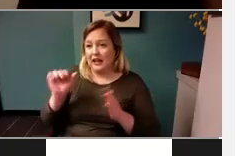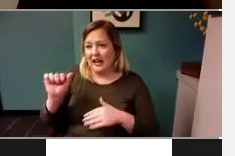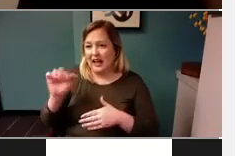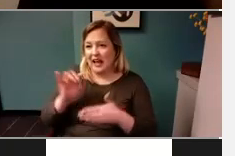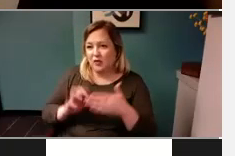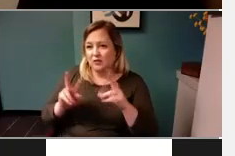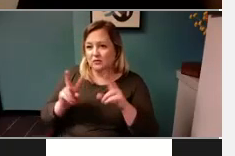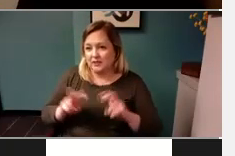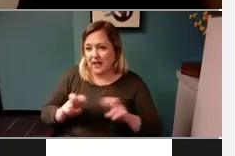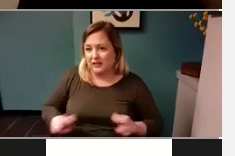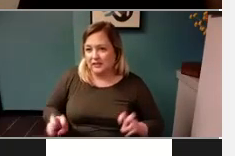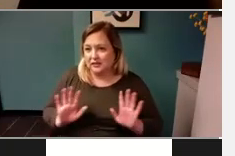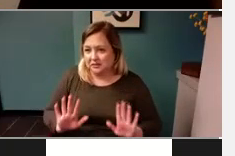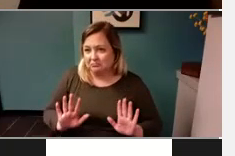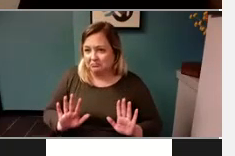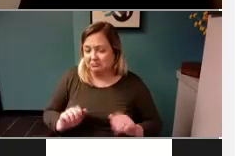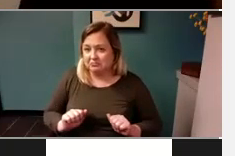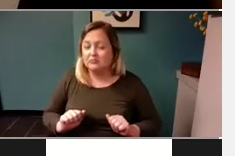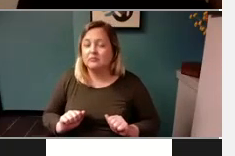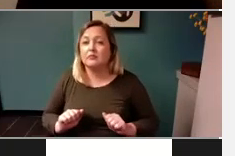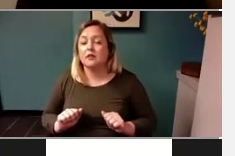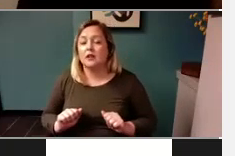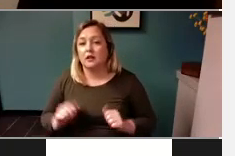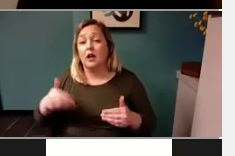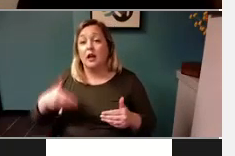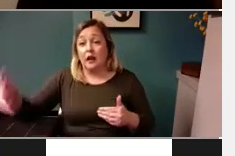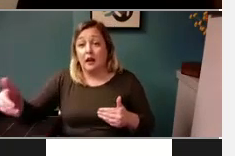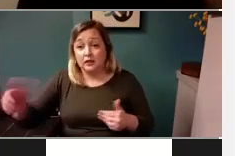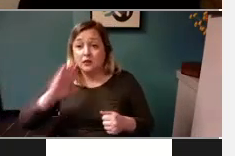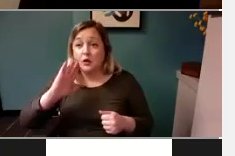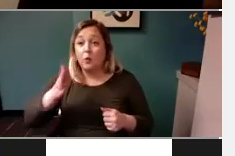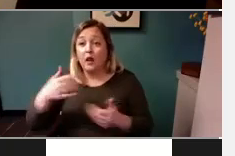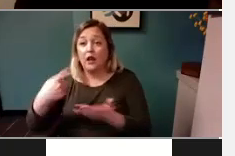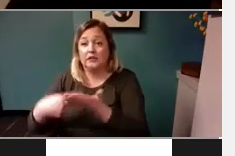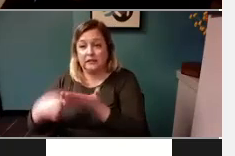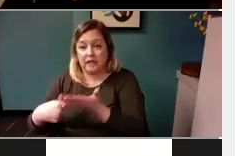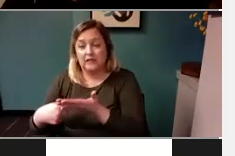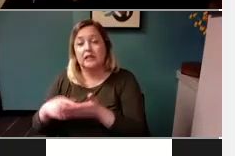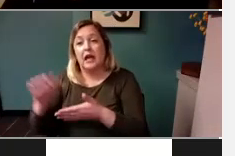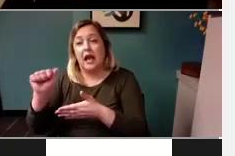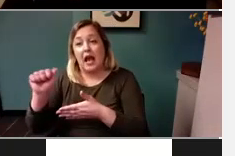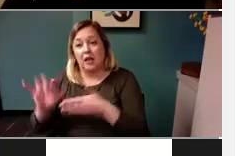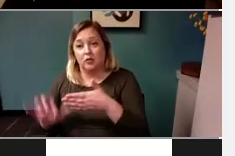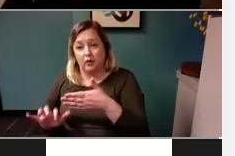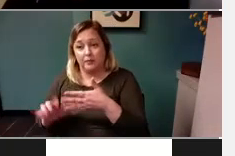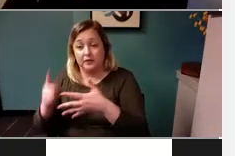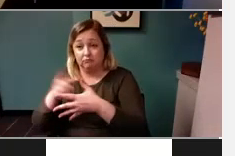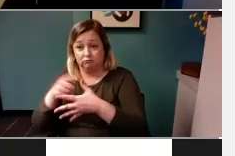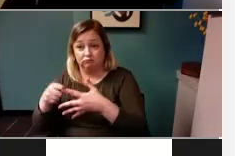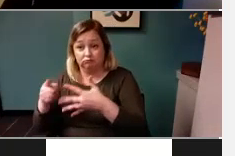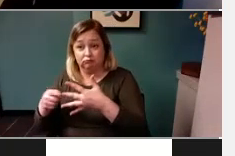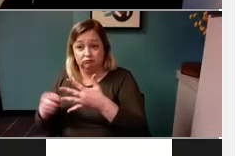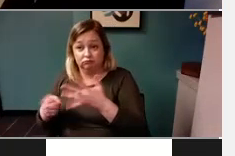but essentially we are going to talk about these algorithms and how we can use